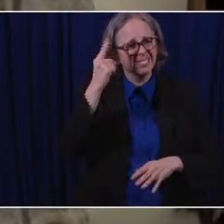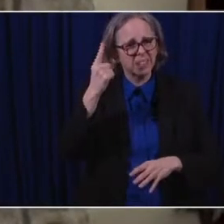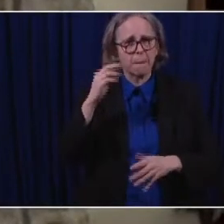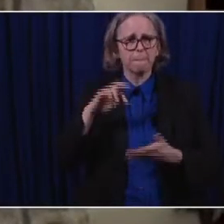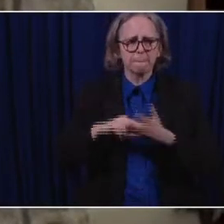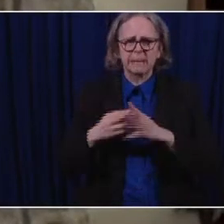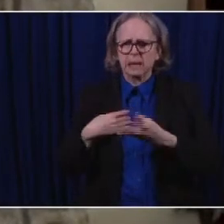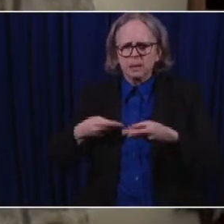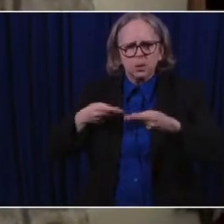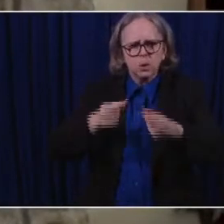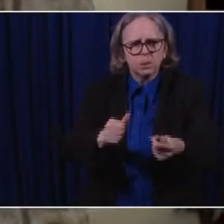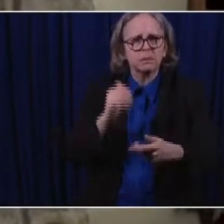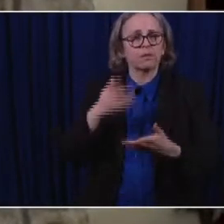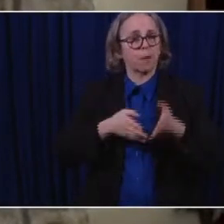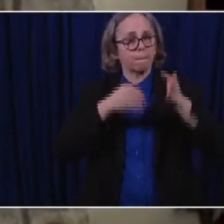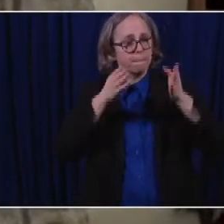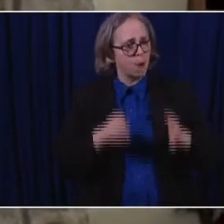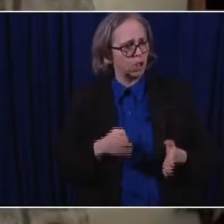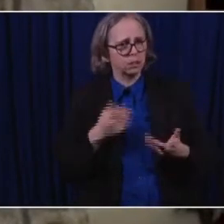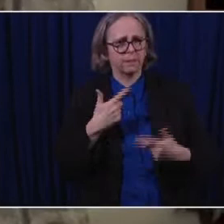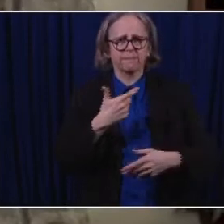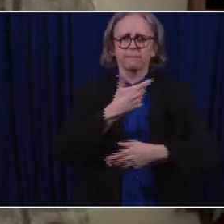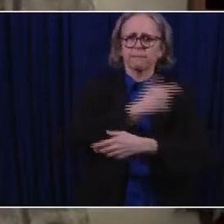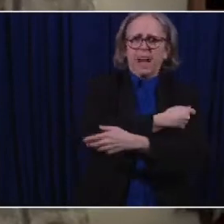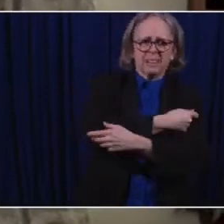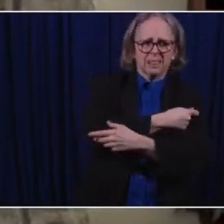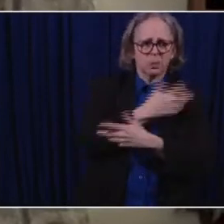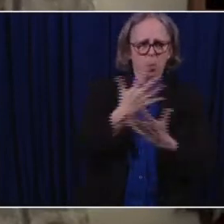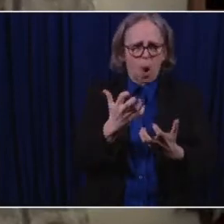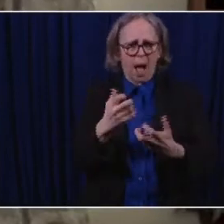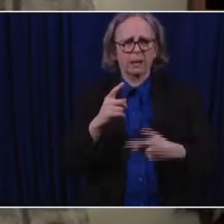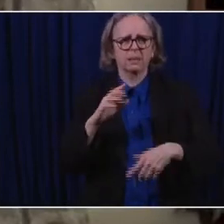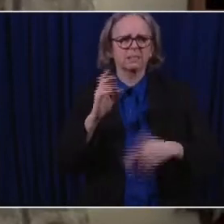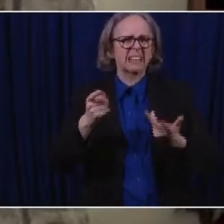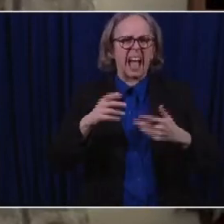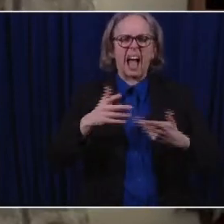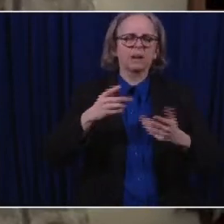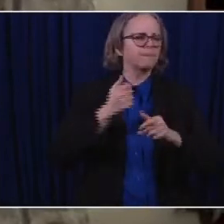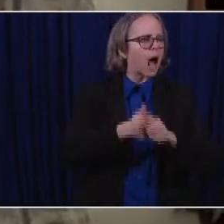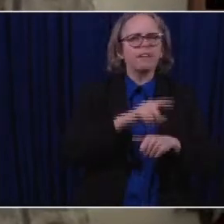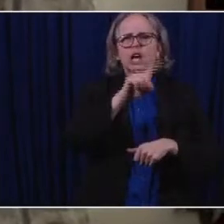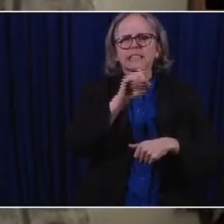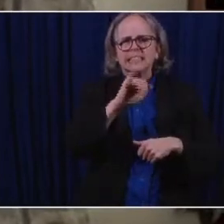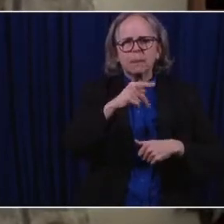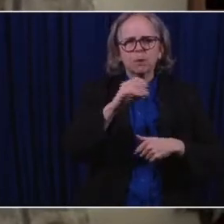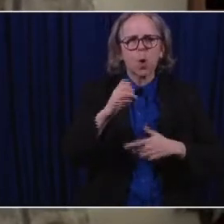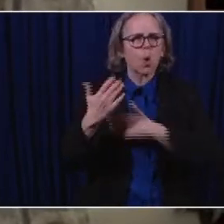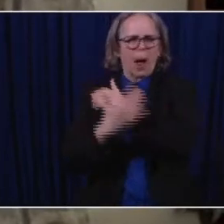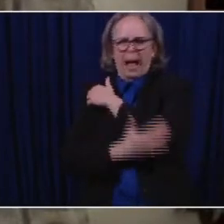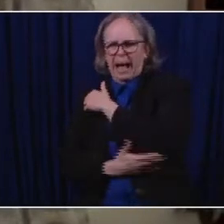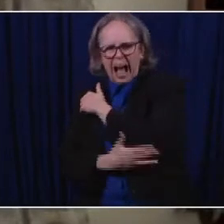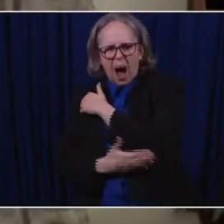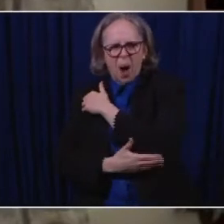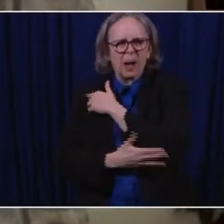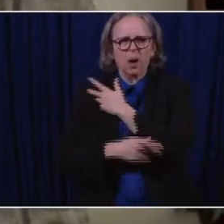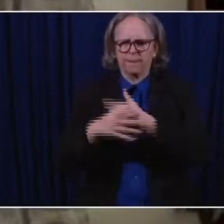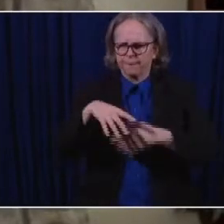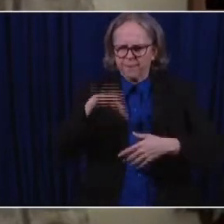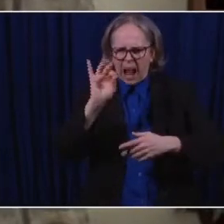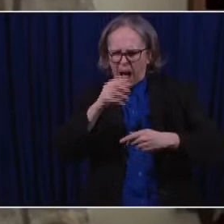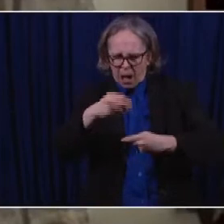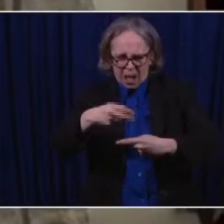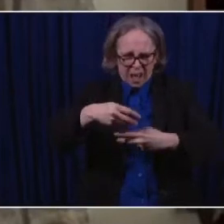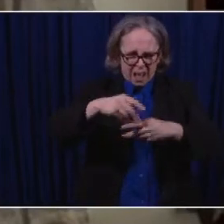and put in their zip code, put in their county. It would come up, the places that have been incorporated into that